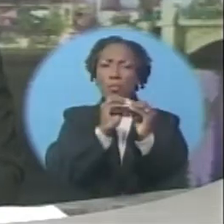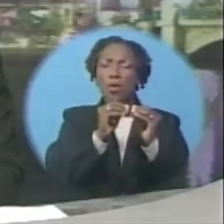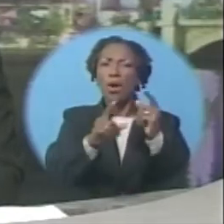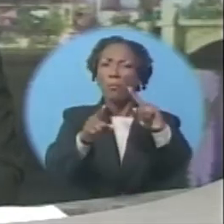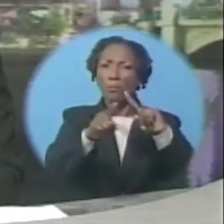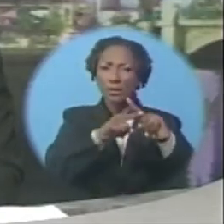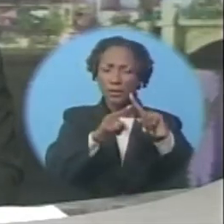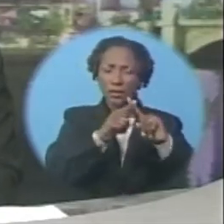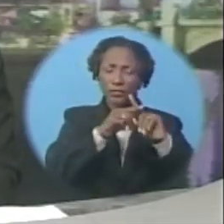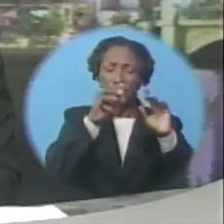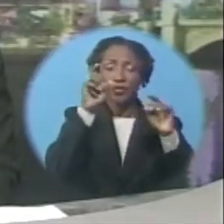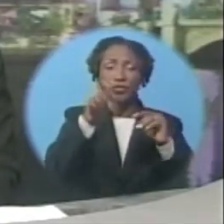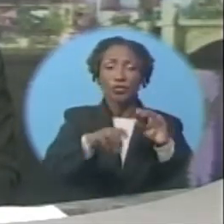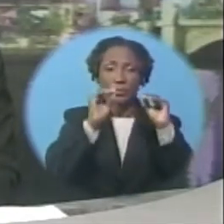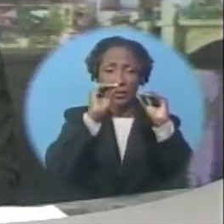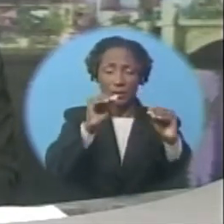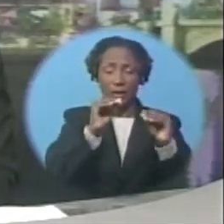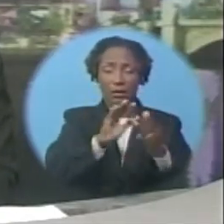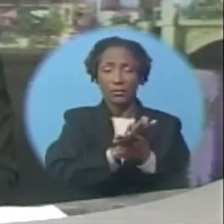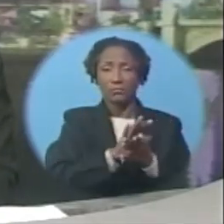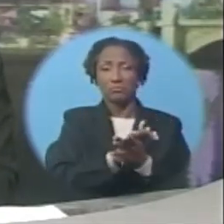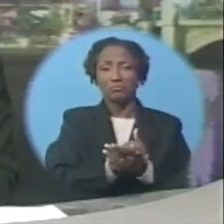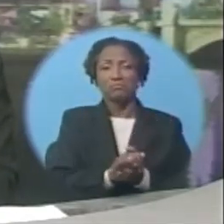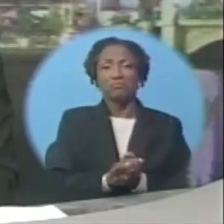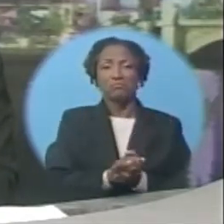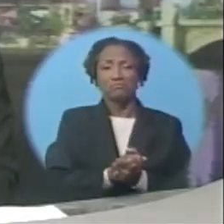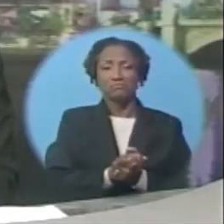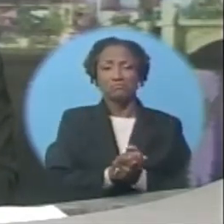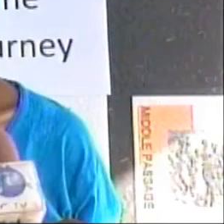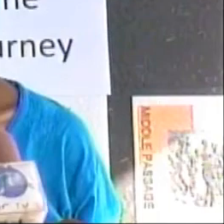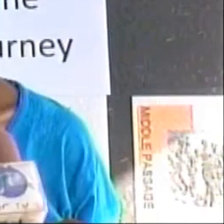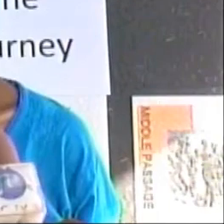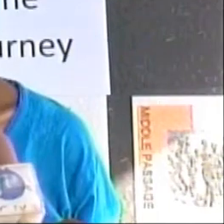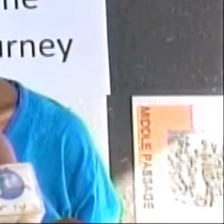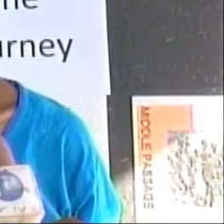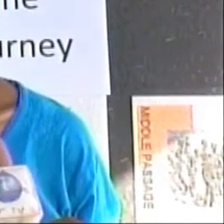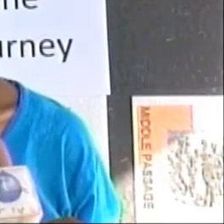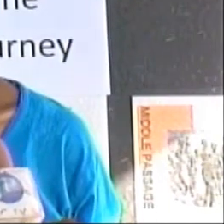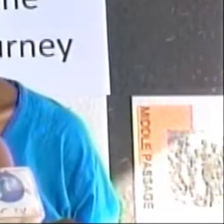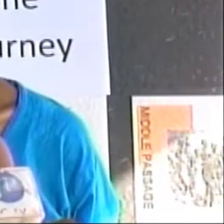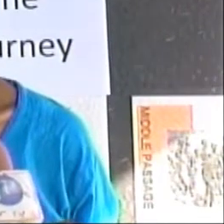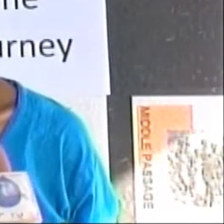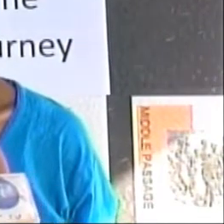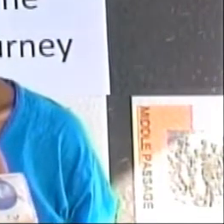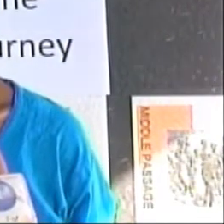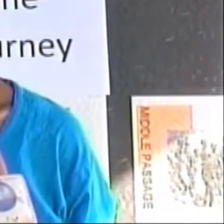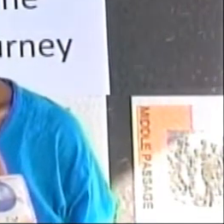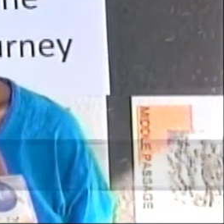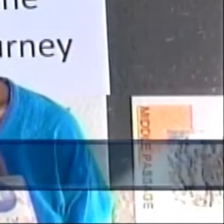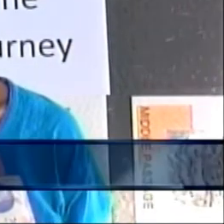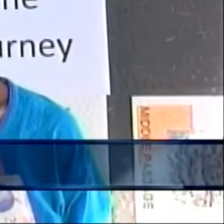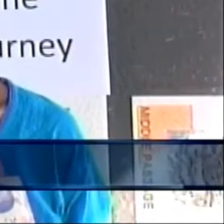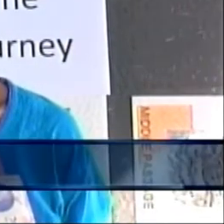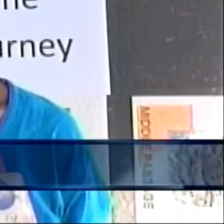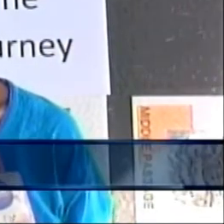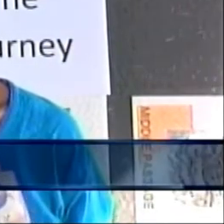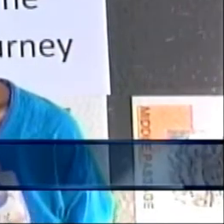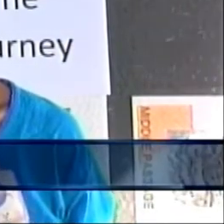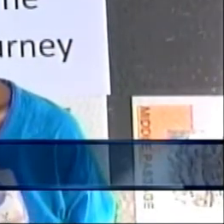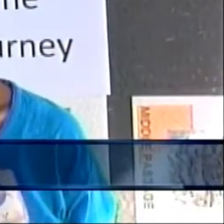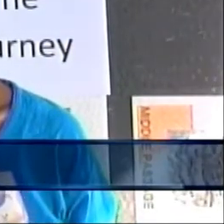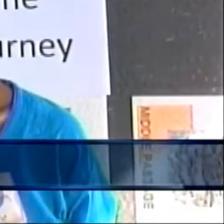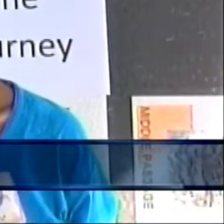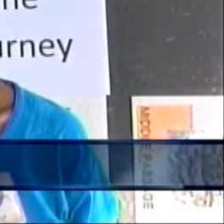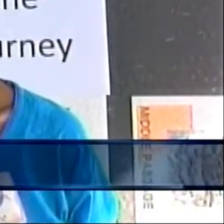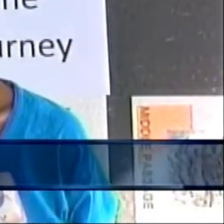be taught in schools. We do this display at schools. We've done it at